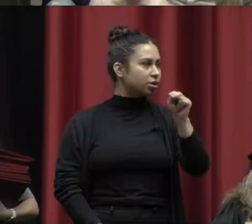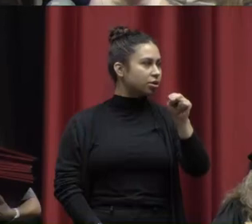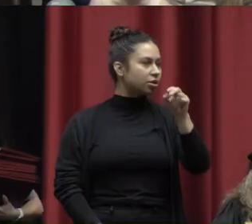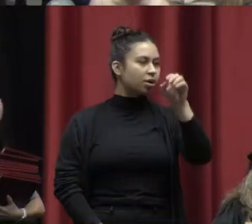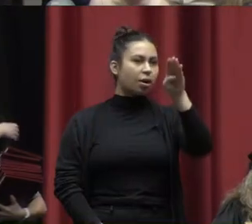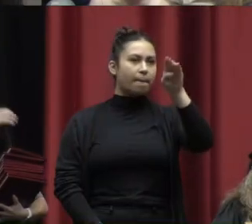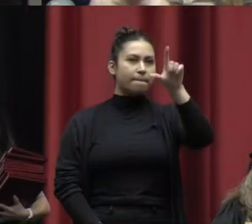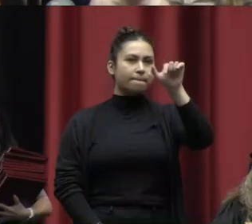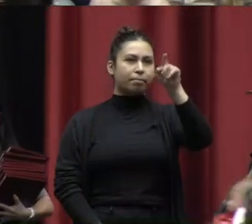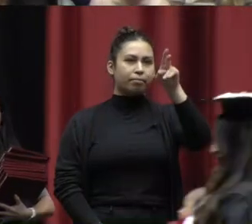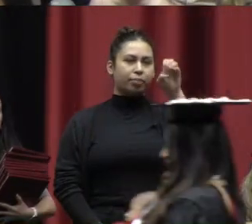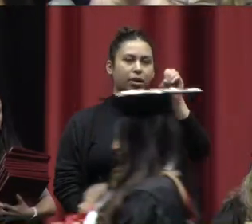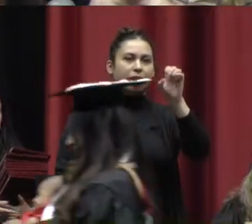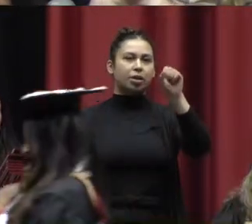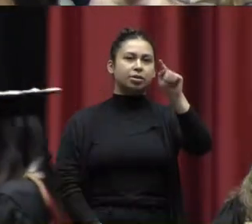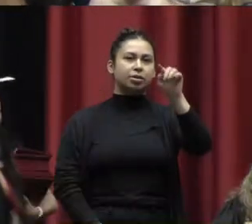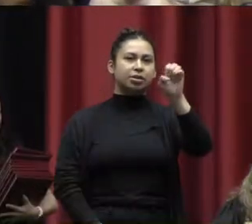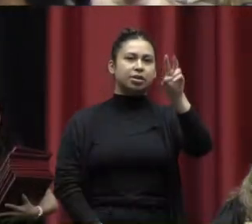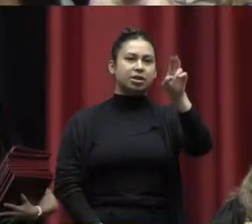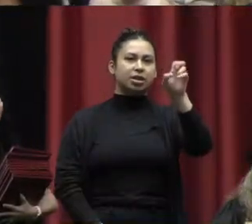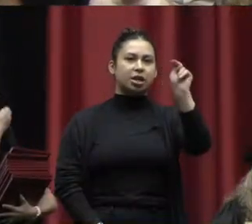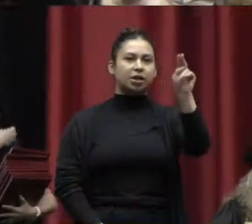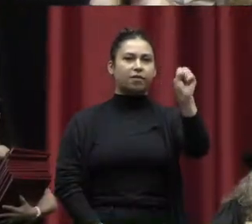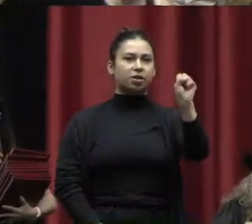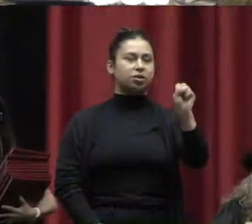Blake Stevens.